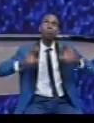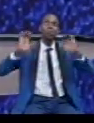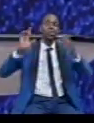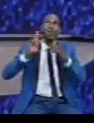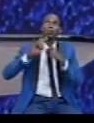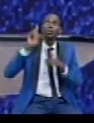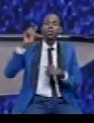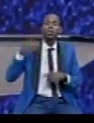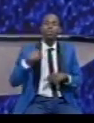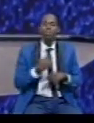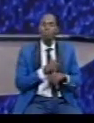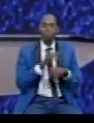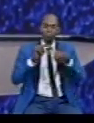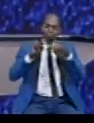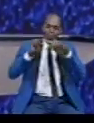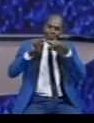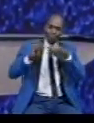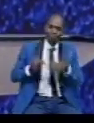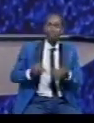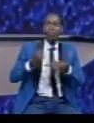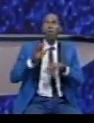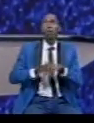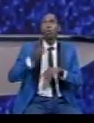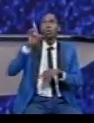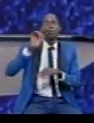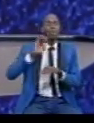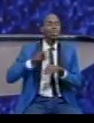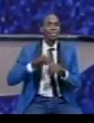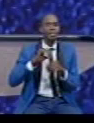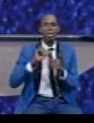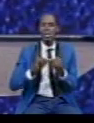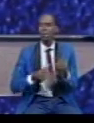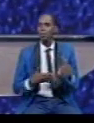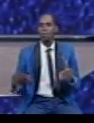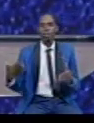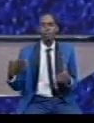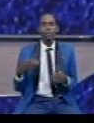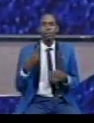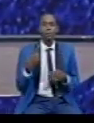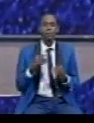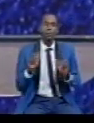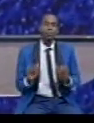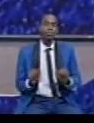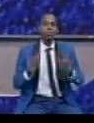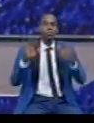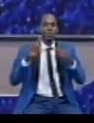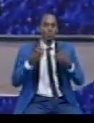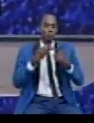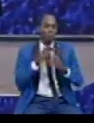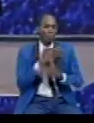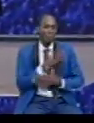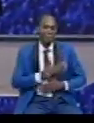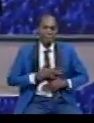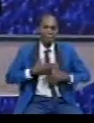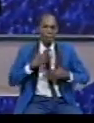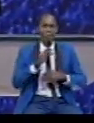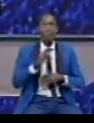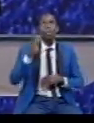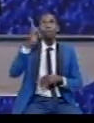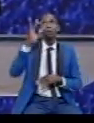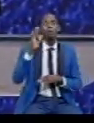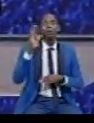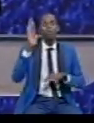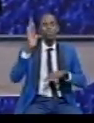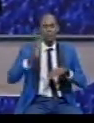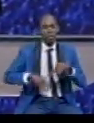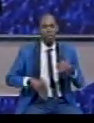we lean on him in everything. The devotion to pleasing God rather